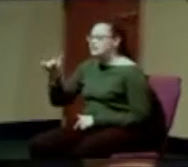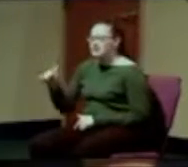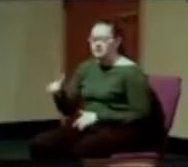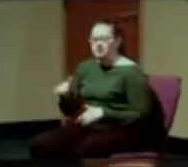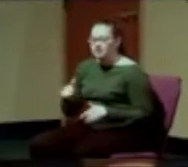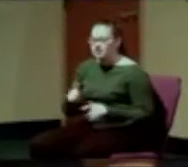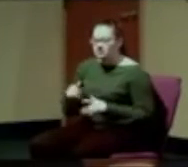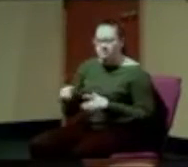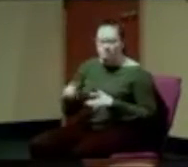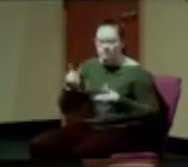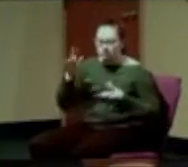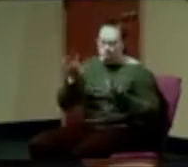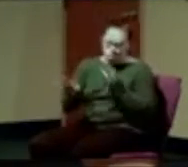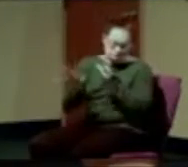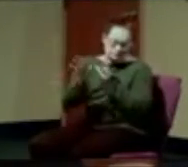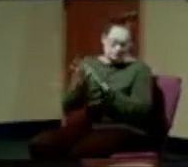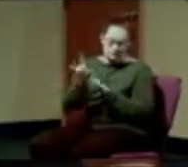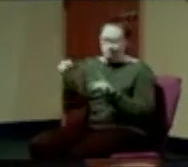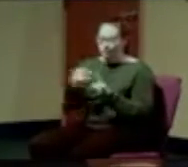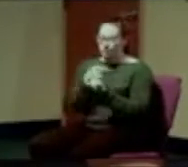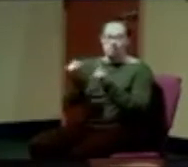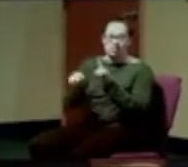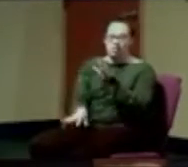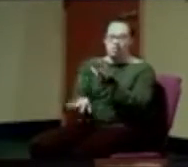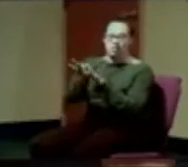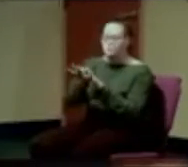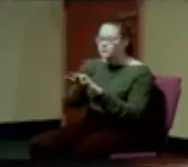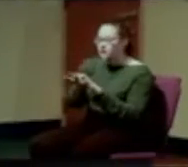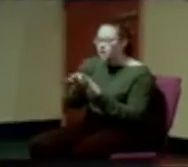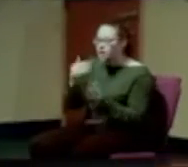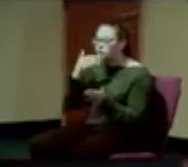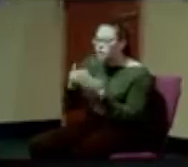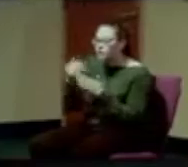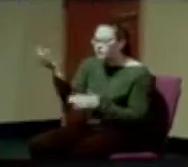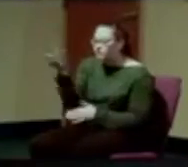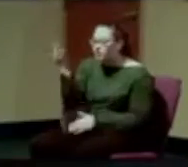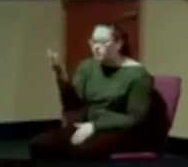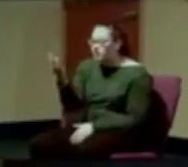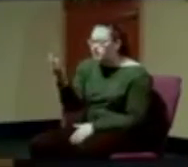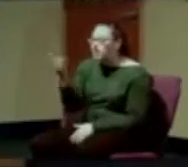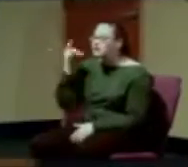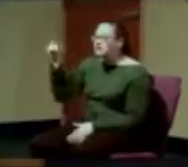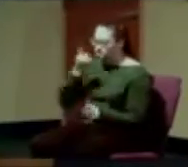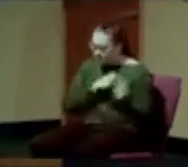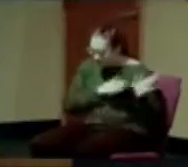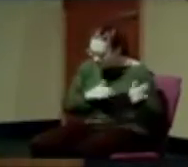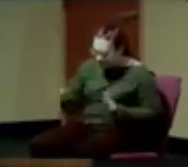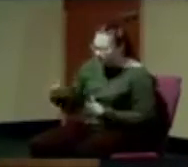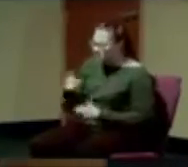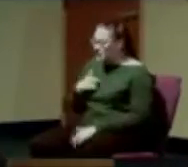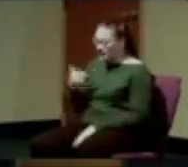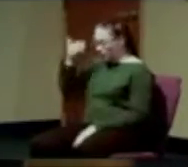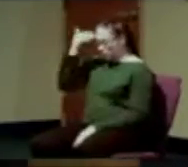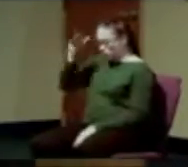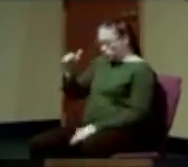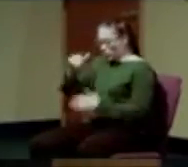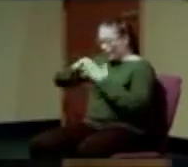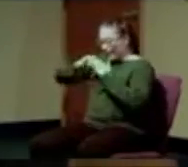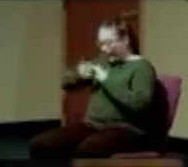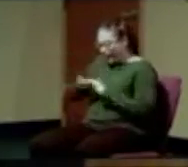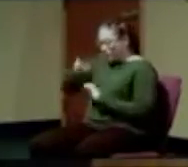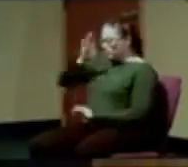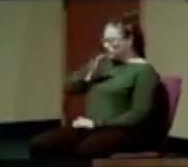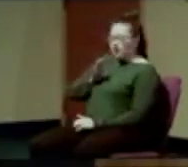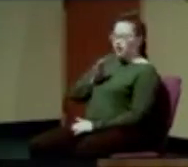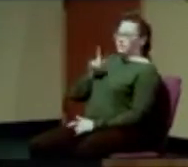It was a plan that he sent his Son into this world. And I am totally convinced. I don't know how God did this. I don't know how God